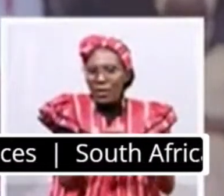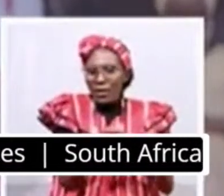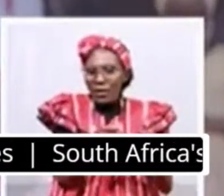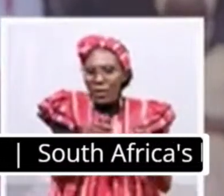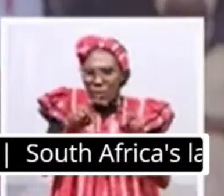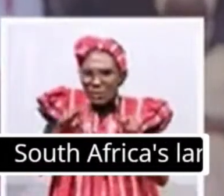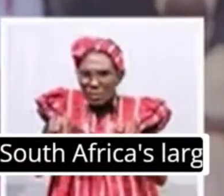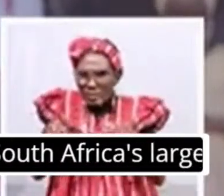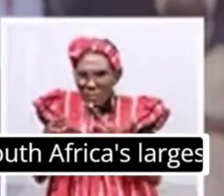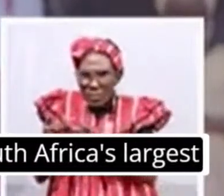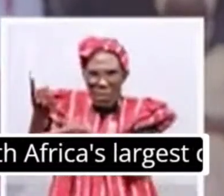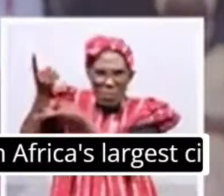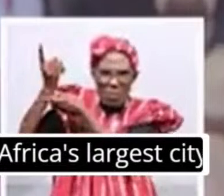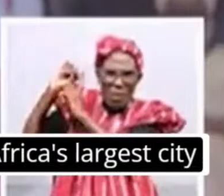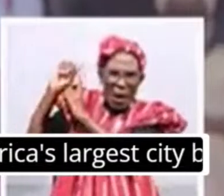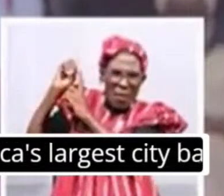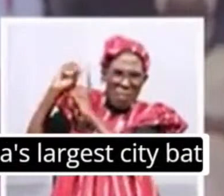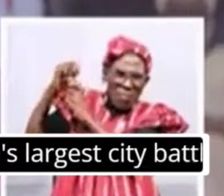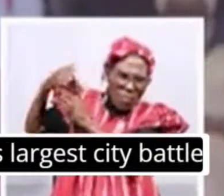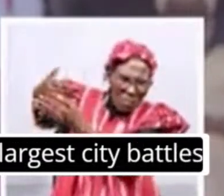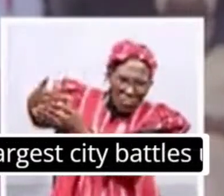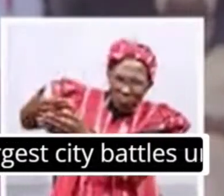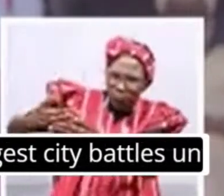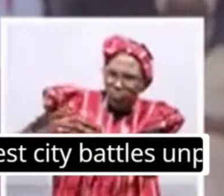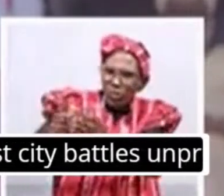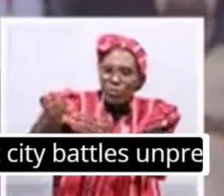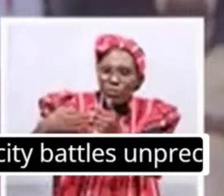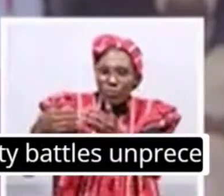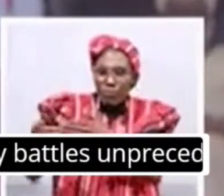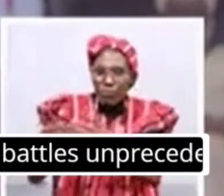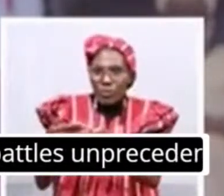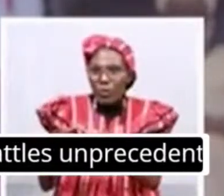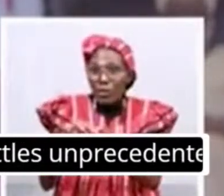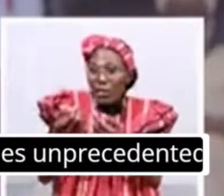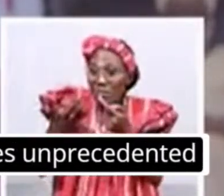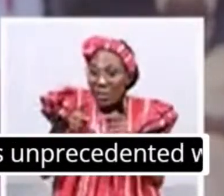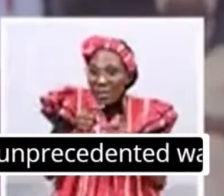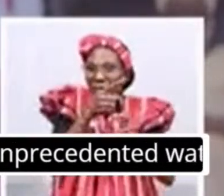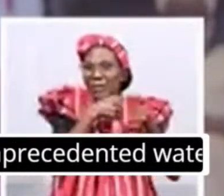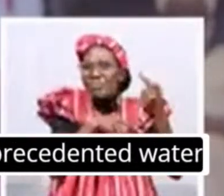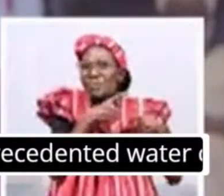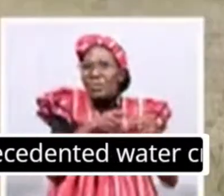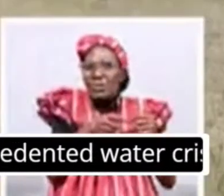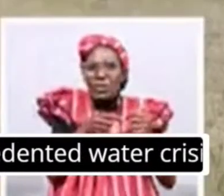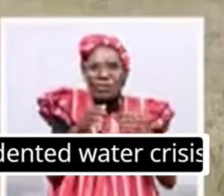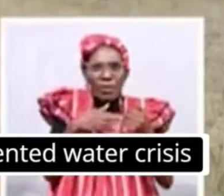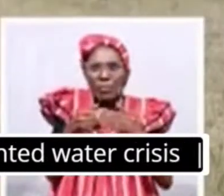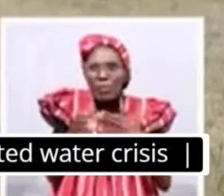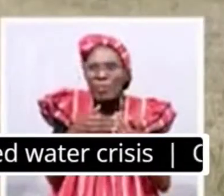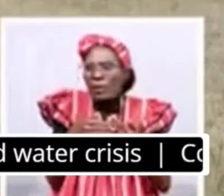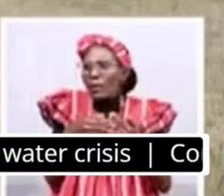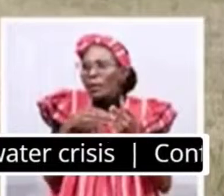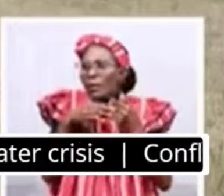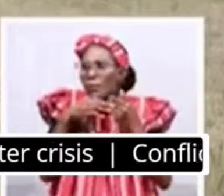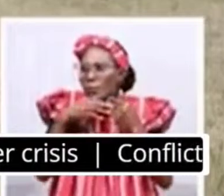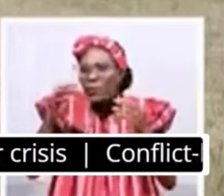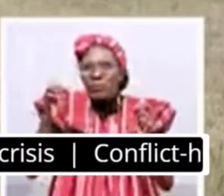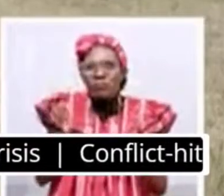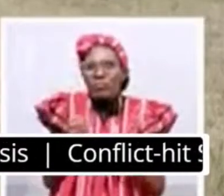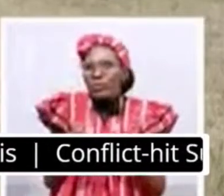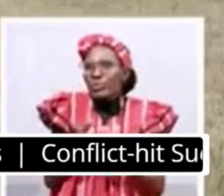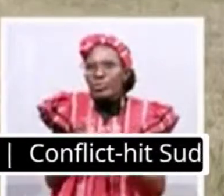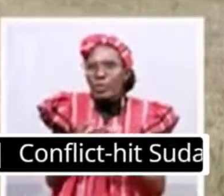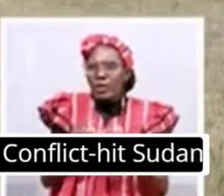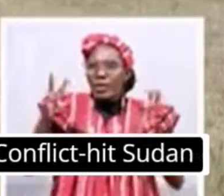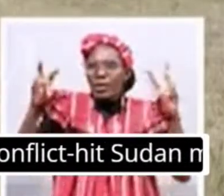long time to build, but it is not easy to rebuild, end of quote. We